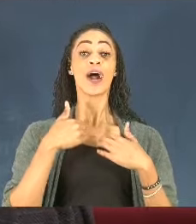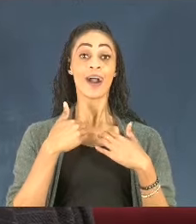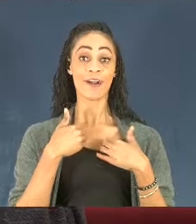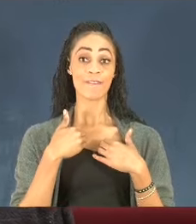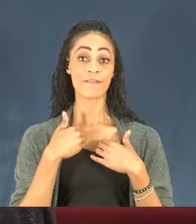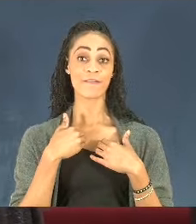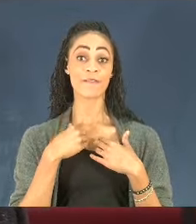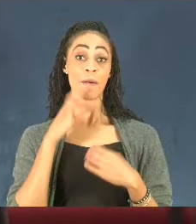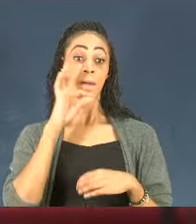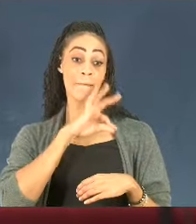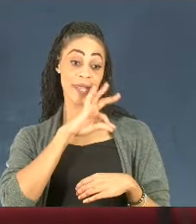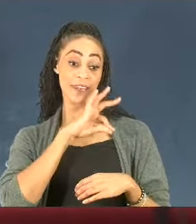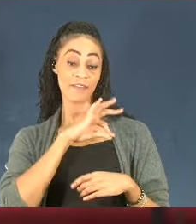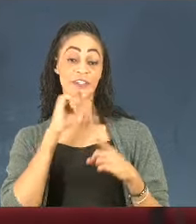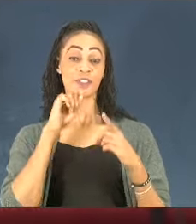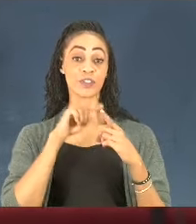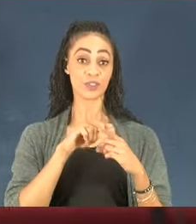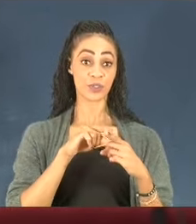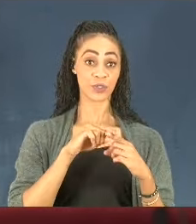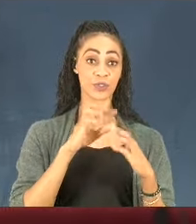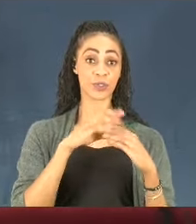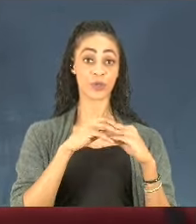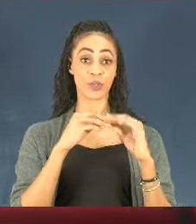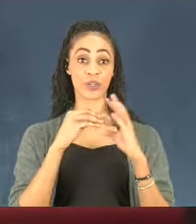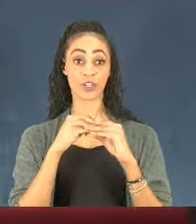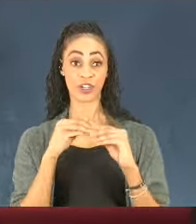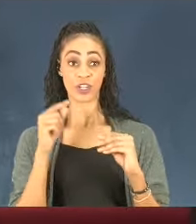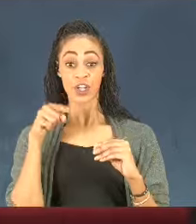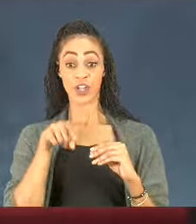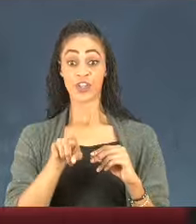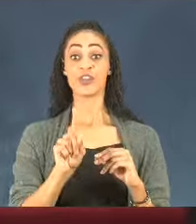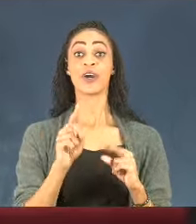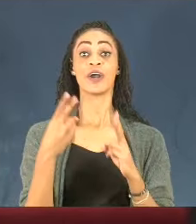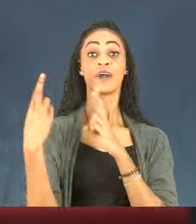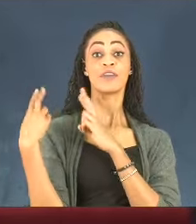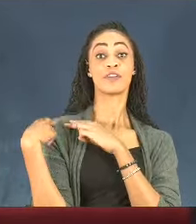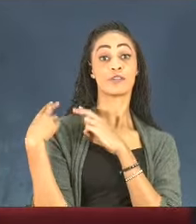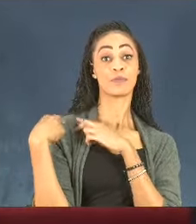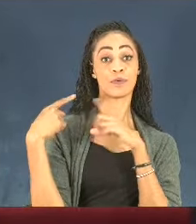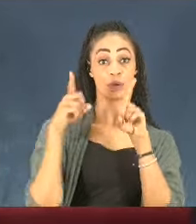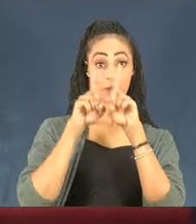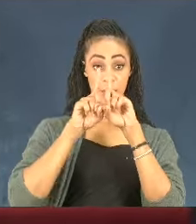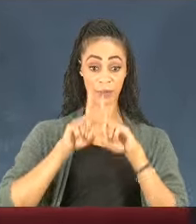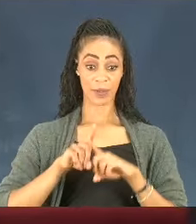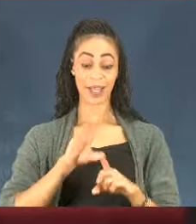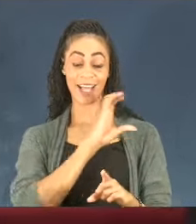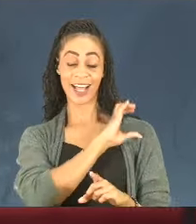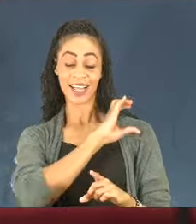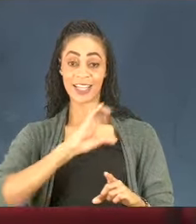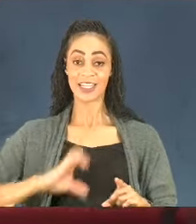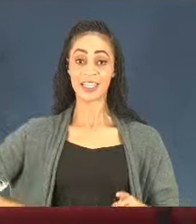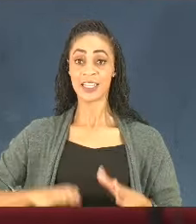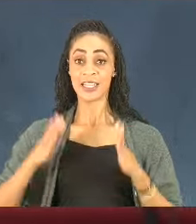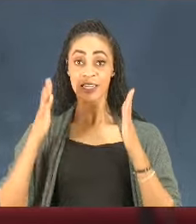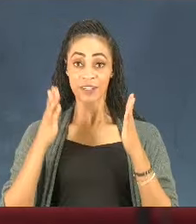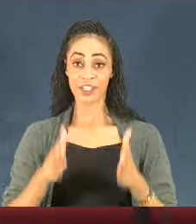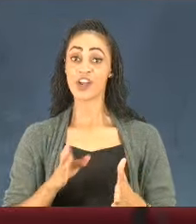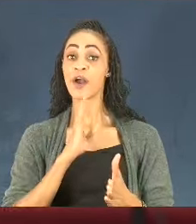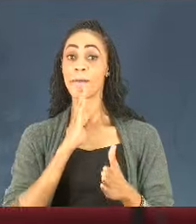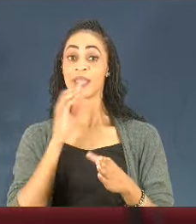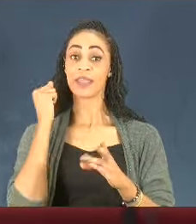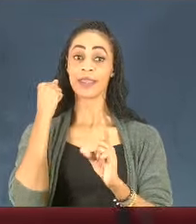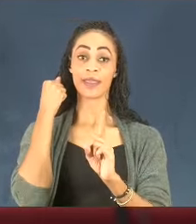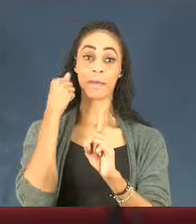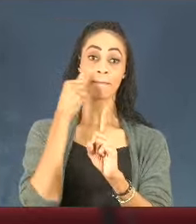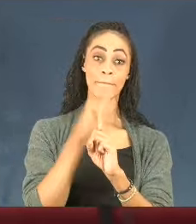creation? That part of your responsibility as Christians is to bring flavor to this